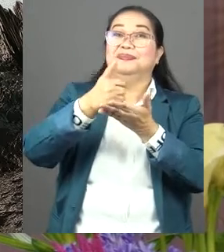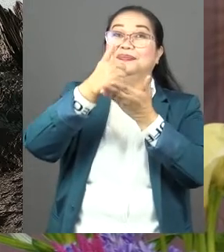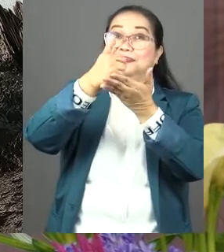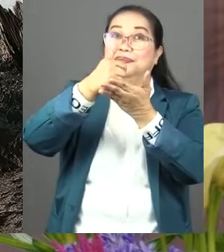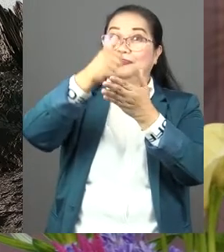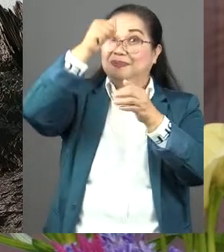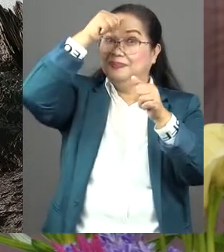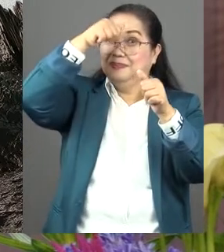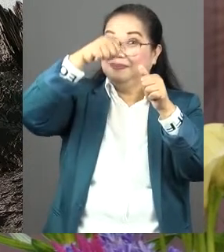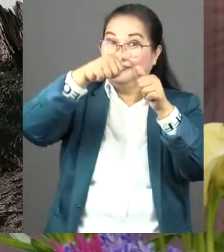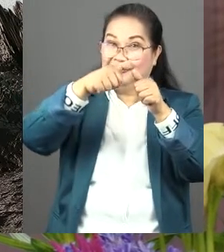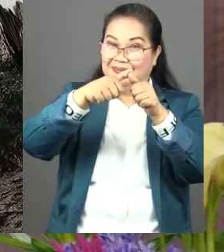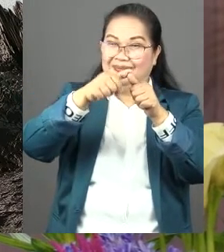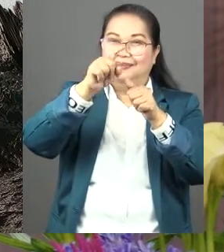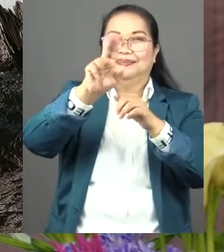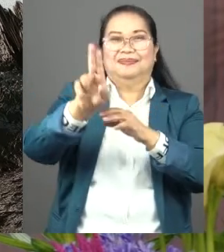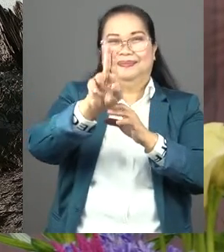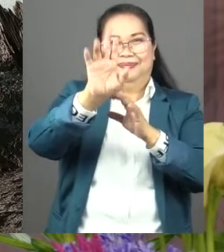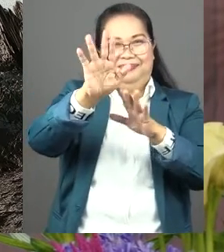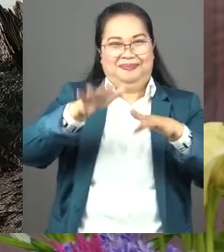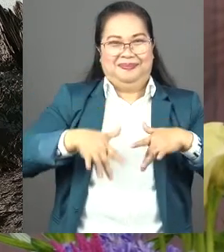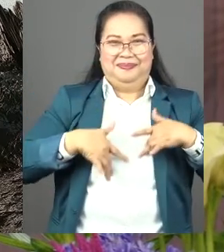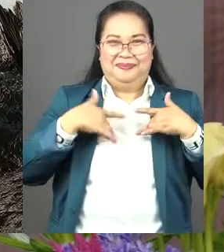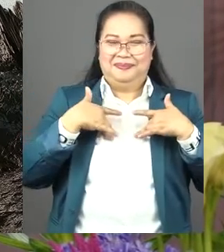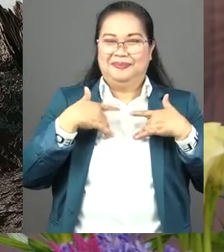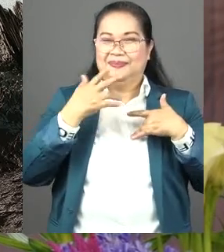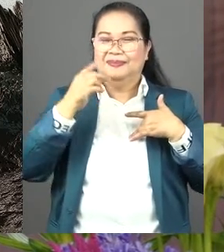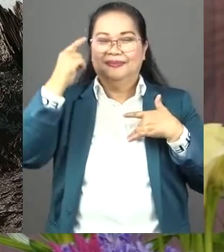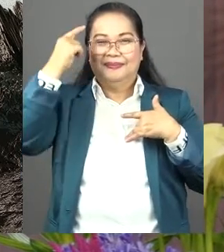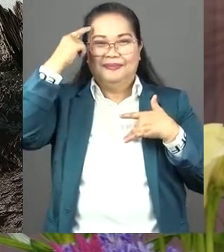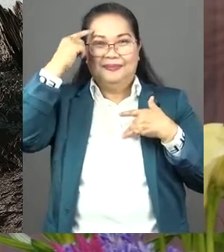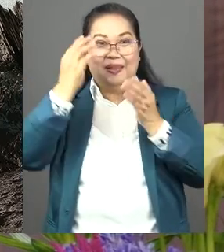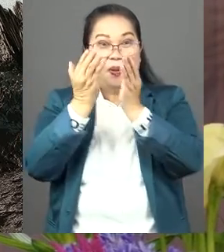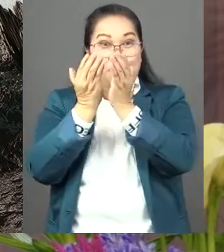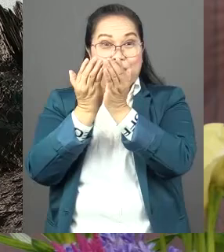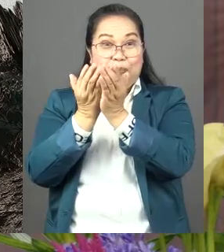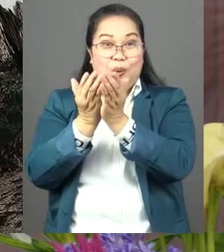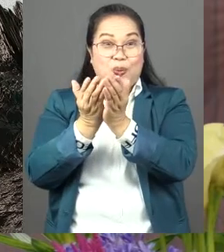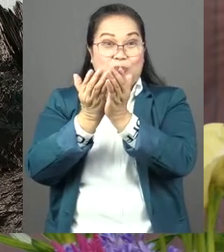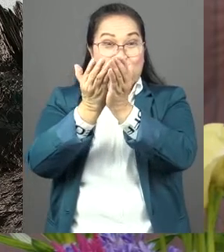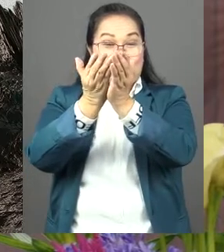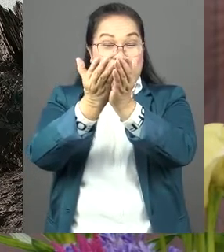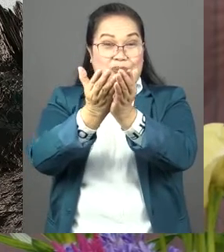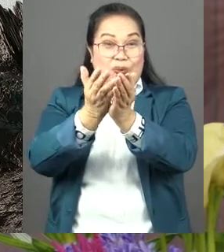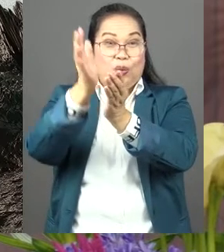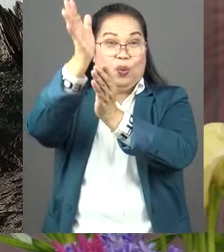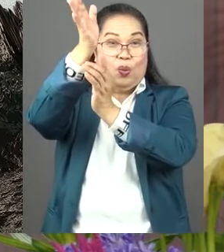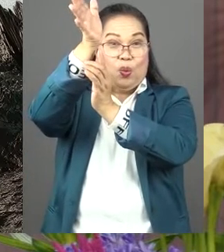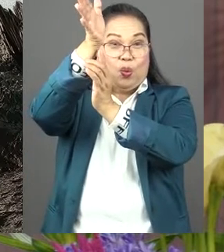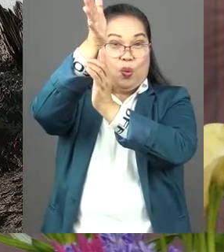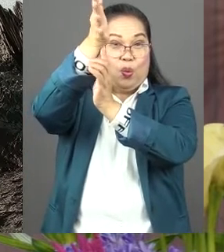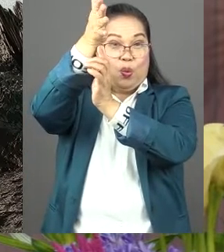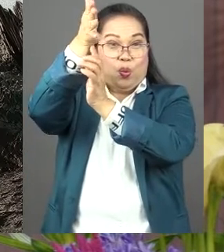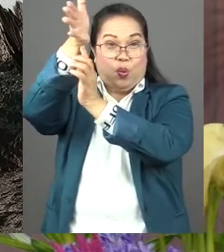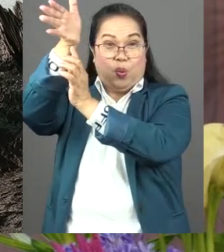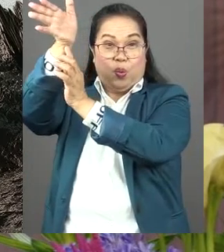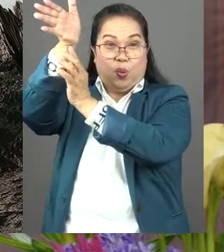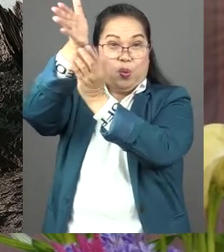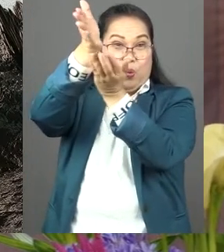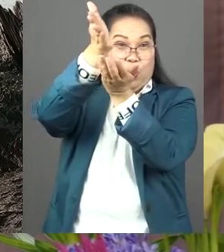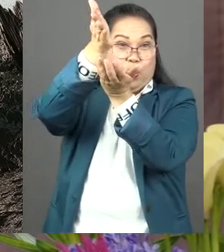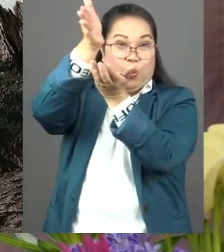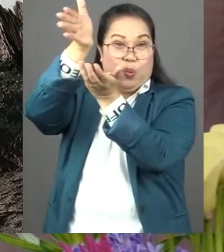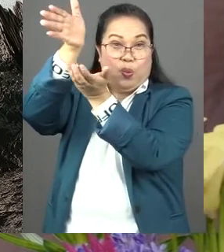remember and also apply it. I want you to think of a sailboat driven by the wind. Then I want you to think